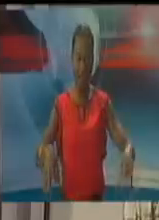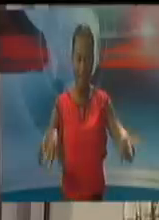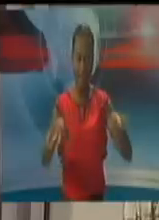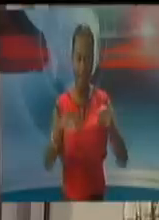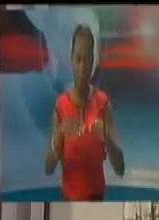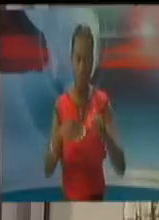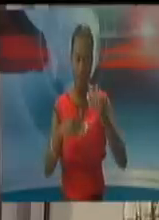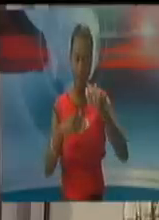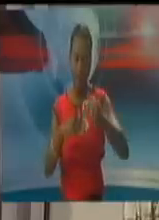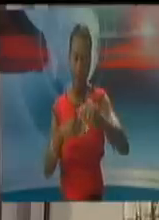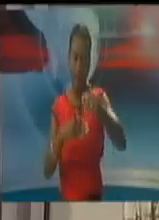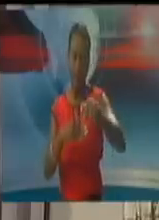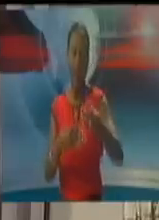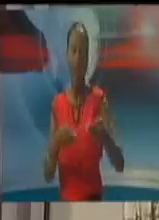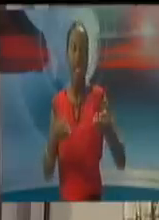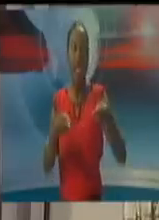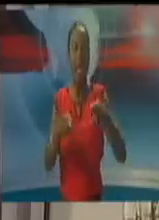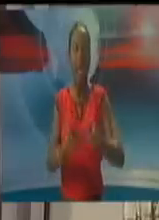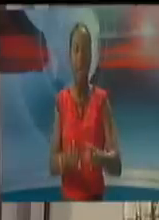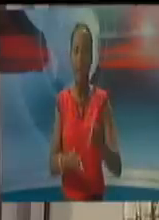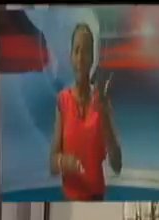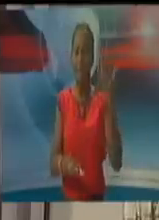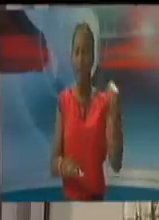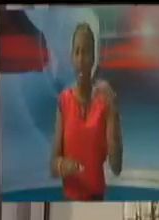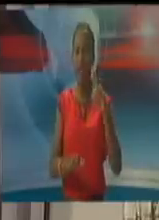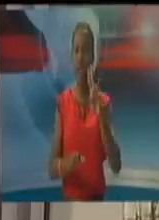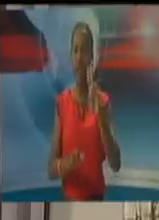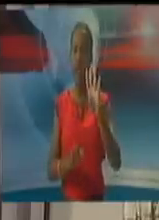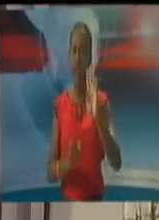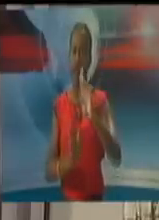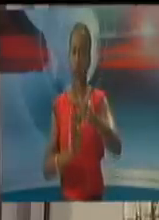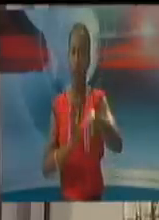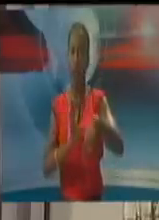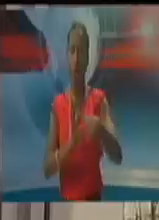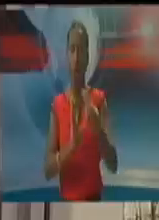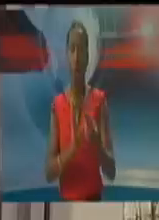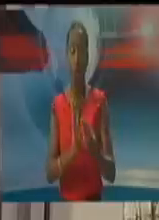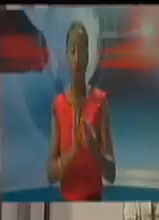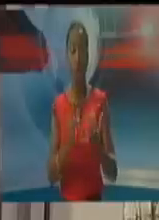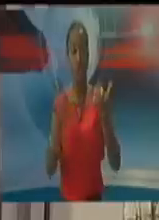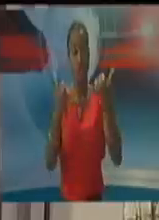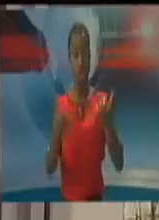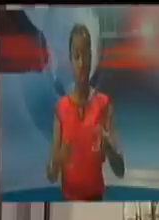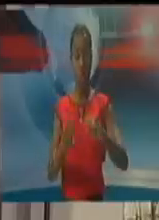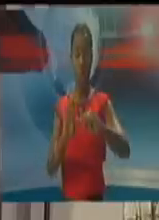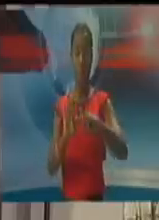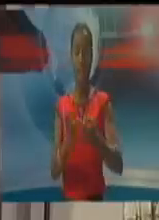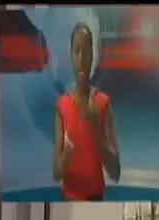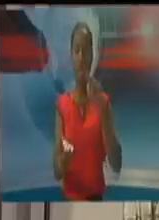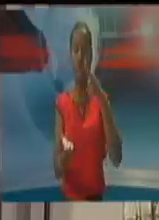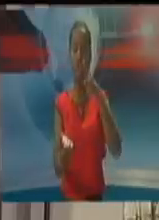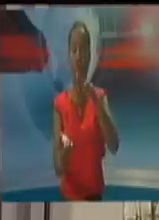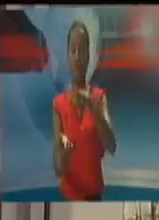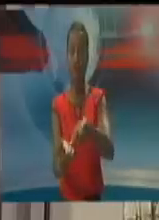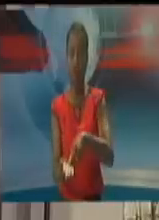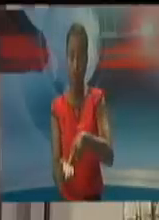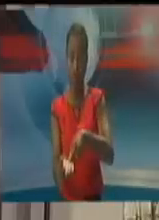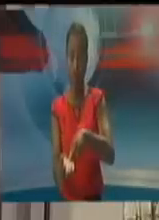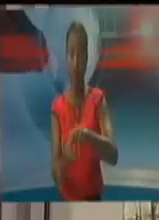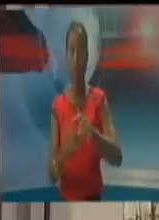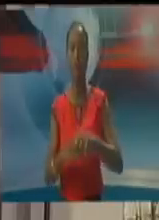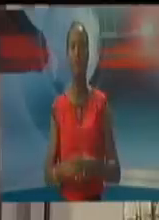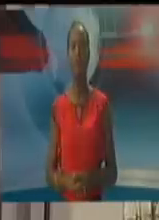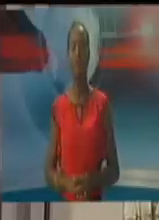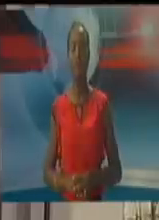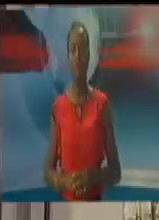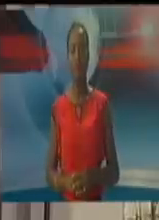front over the past 24 hours. So I will dive straight into my report and forego the global picture for